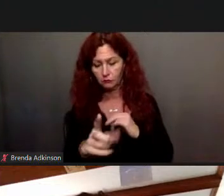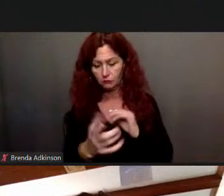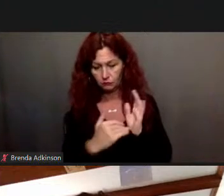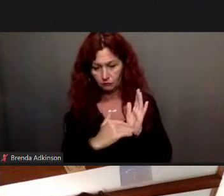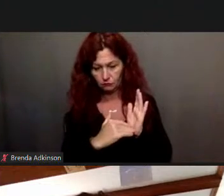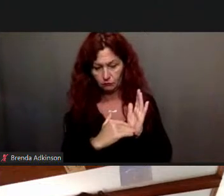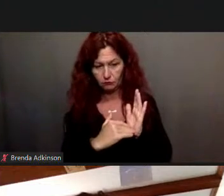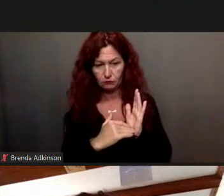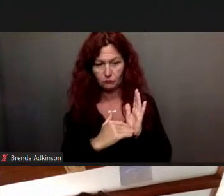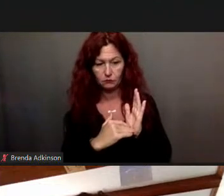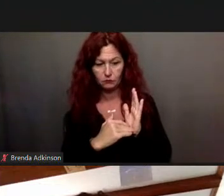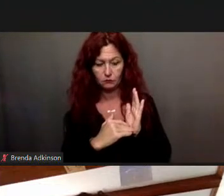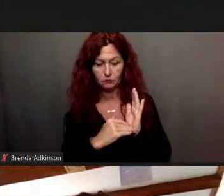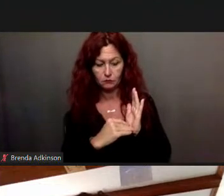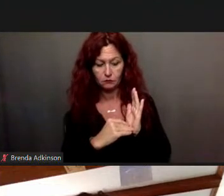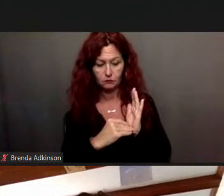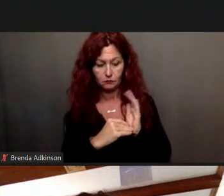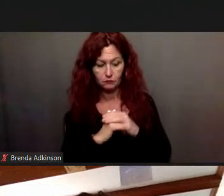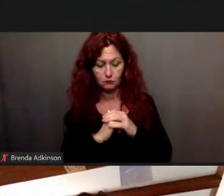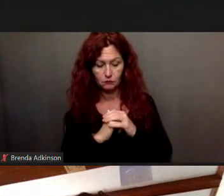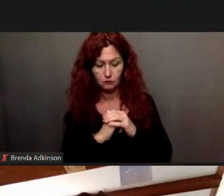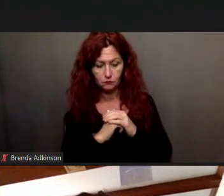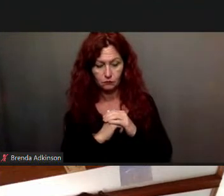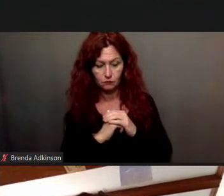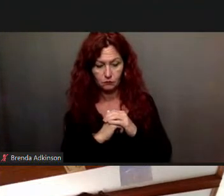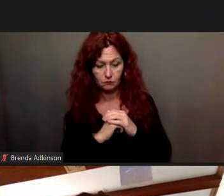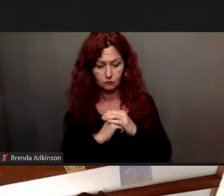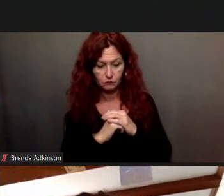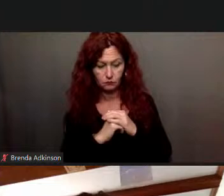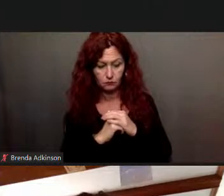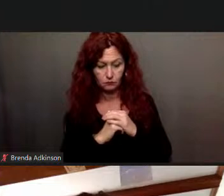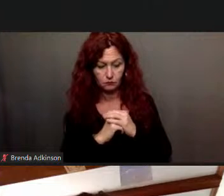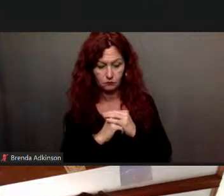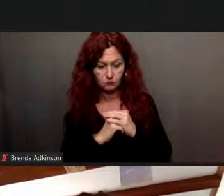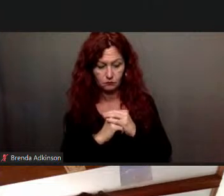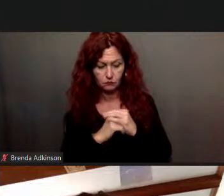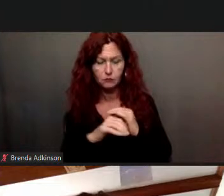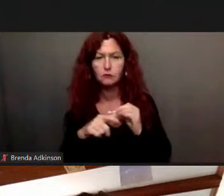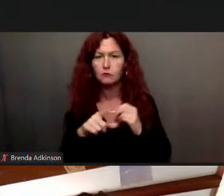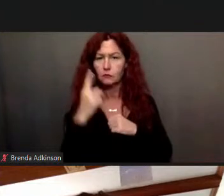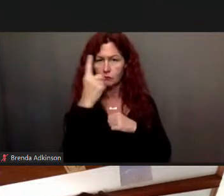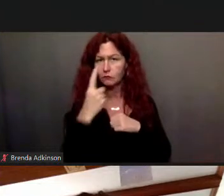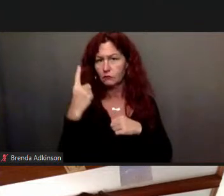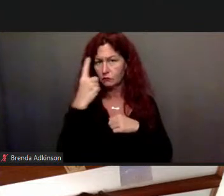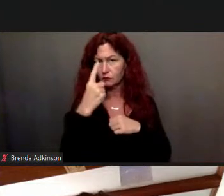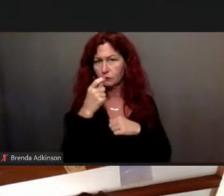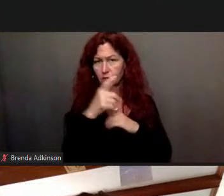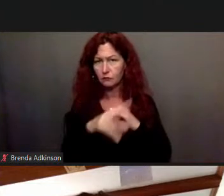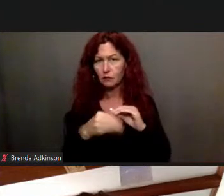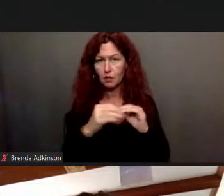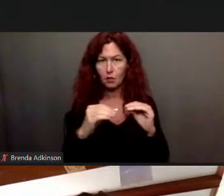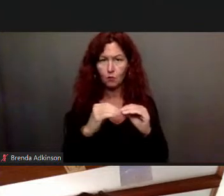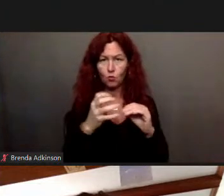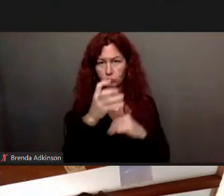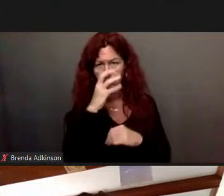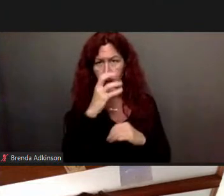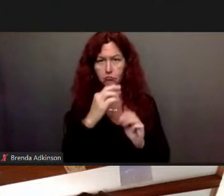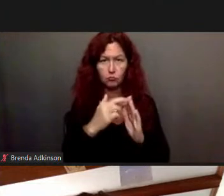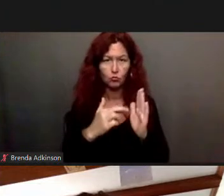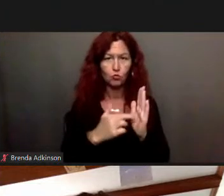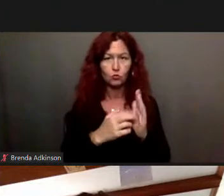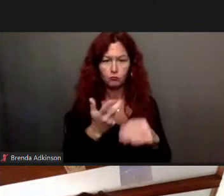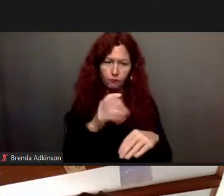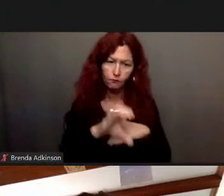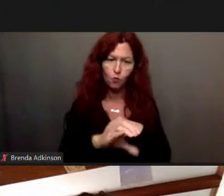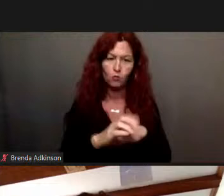folks, has the county considered something? And I know you said that, a mask order, if you can't social distance, has been in place